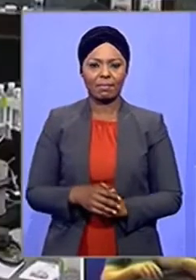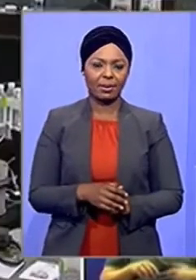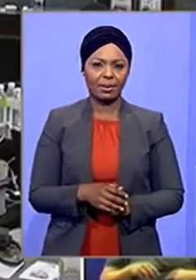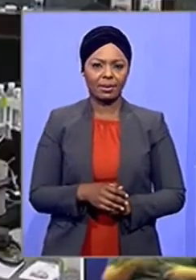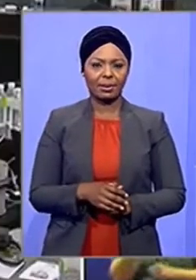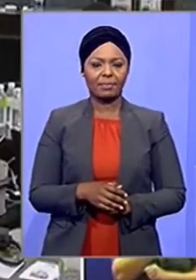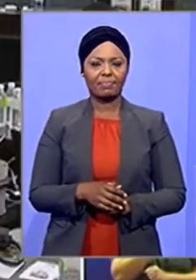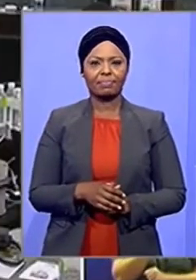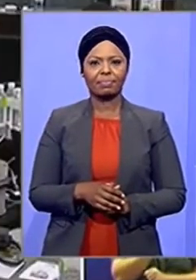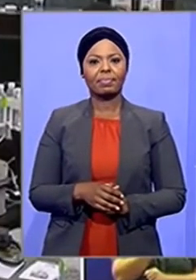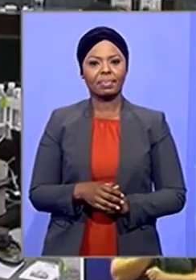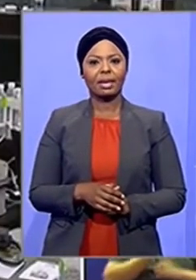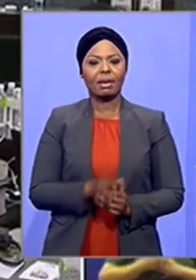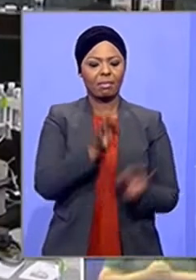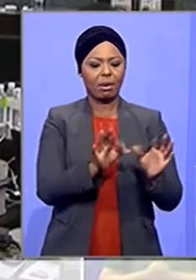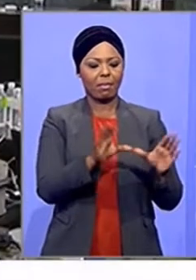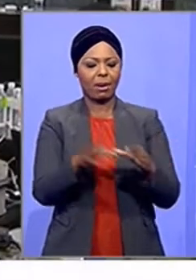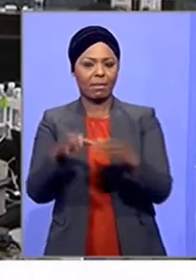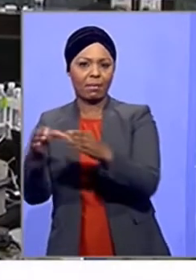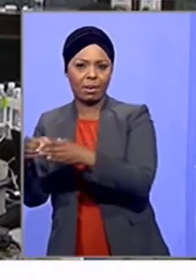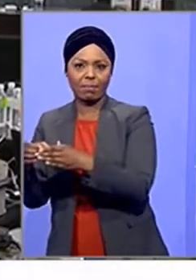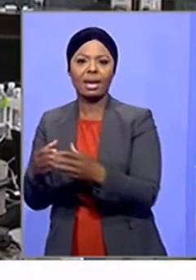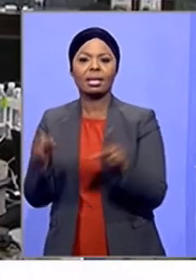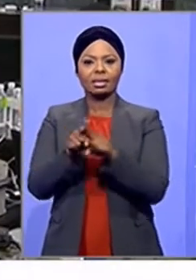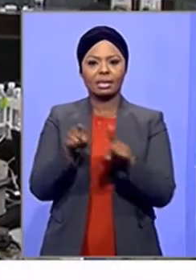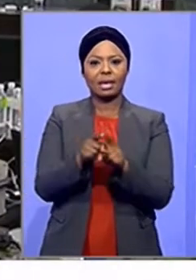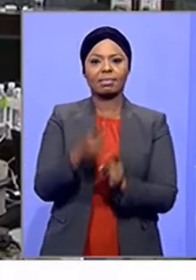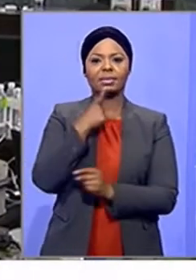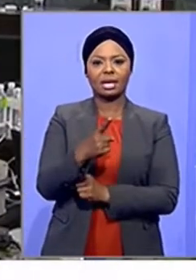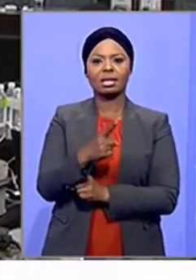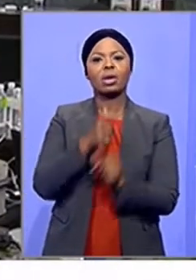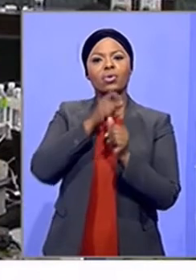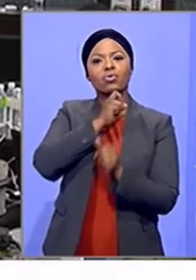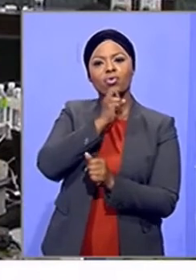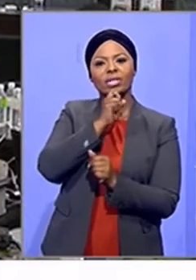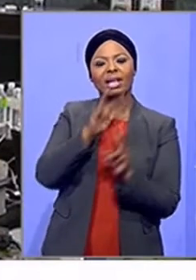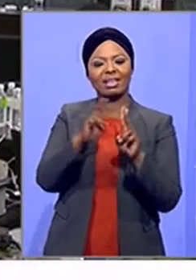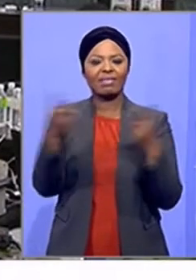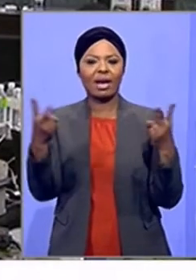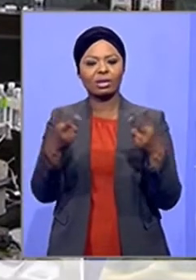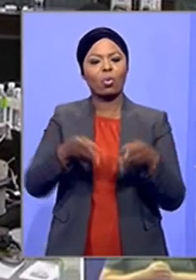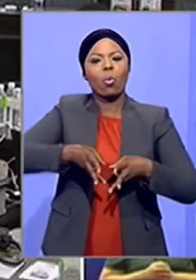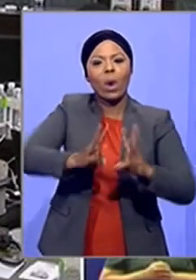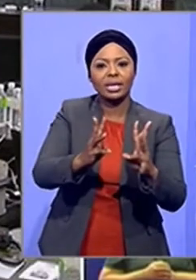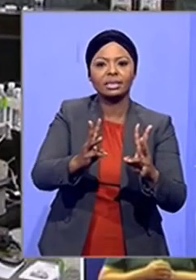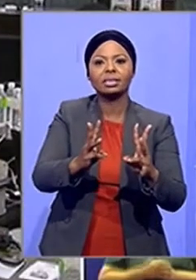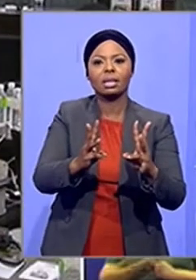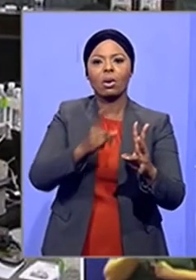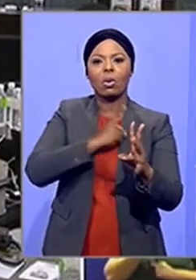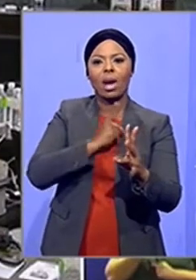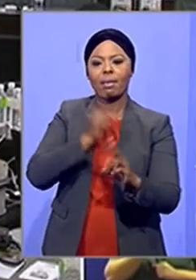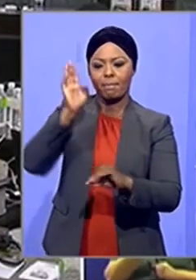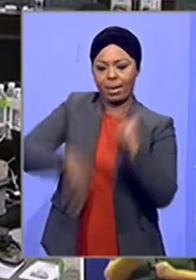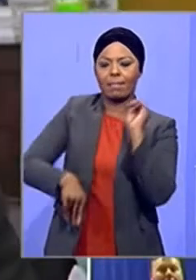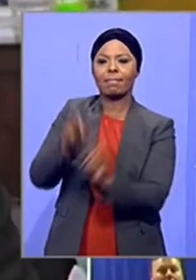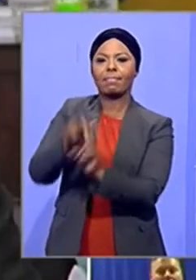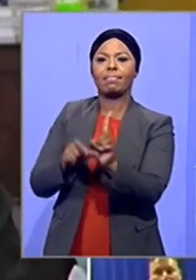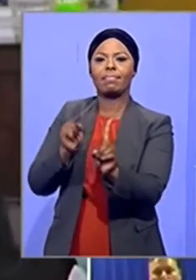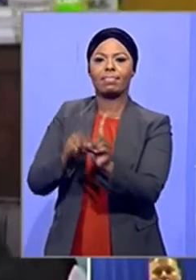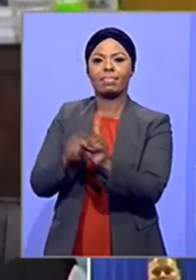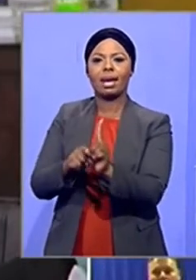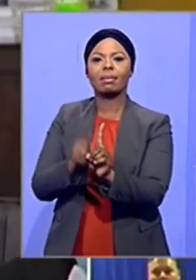le mororo makoko kganetso a le mantsi a tshoseditse go dirisa mekgwa e farologaneng go netefatsa gore ba rwesa moporesidente maikarabelo a